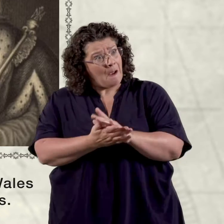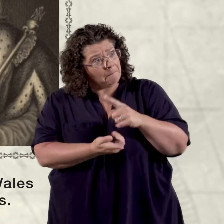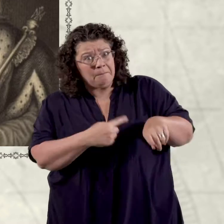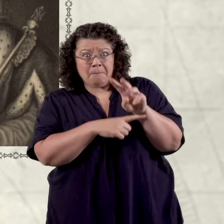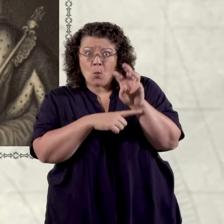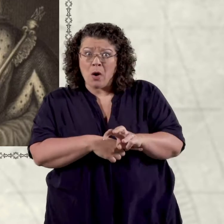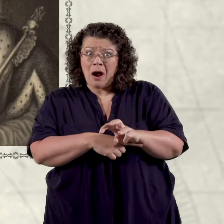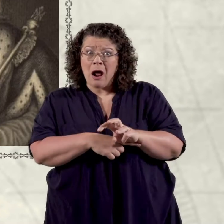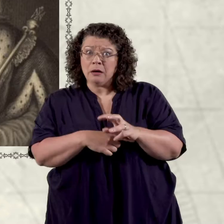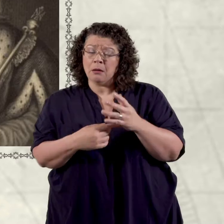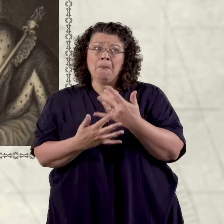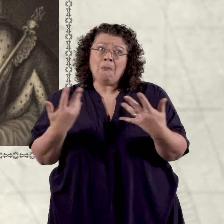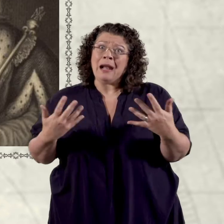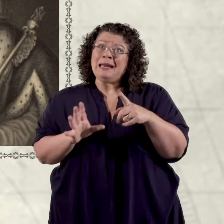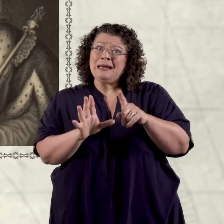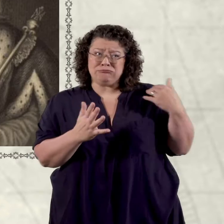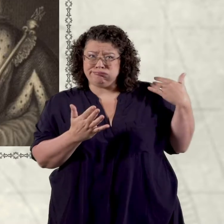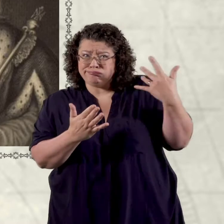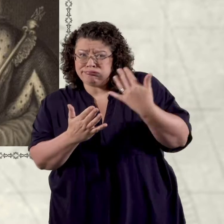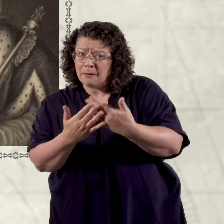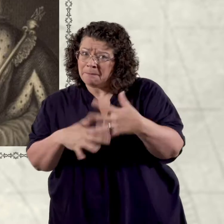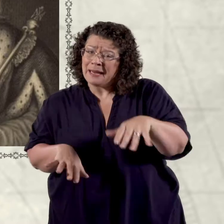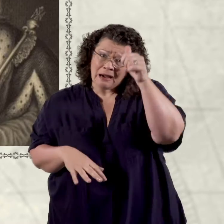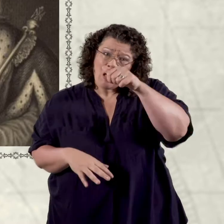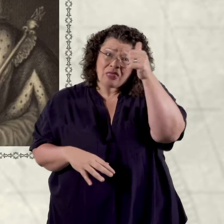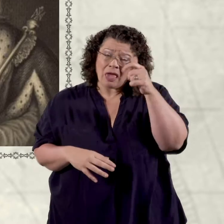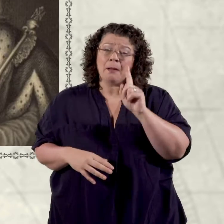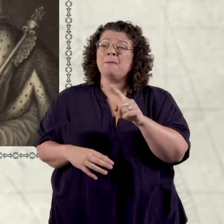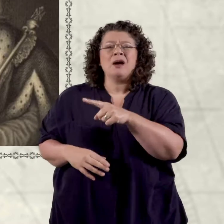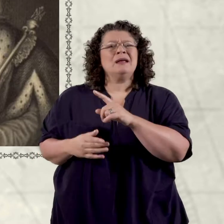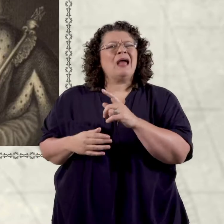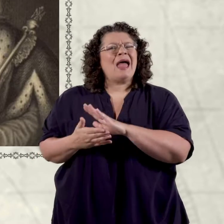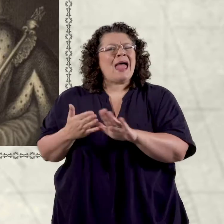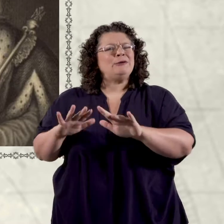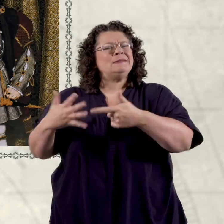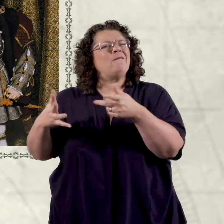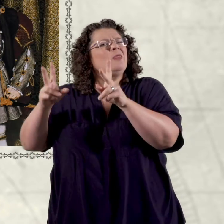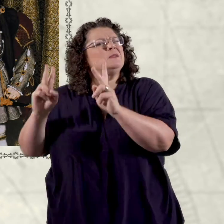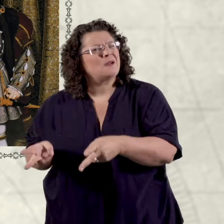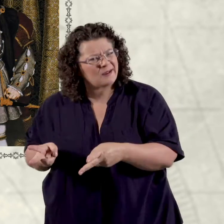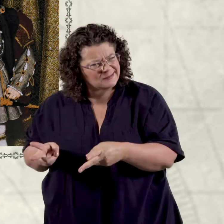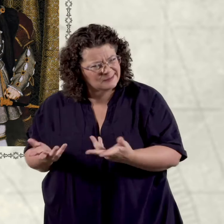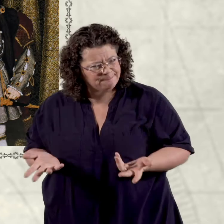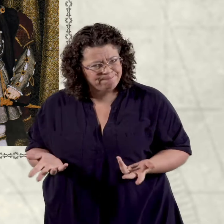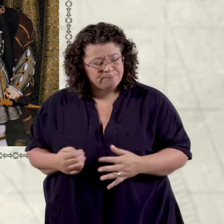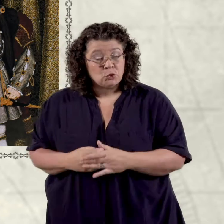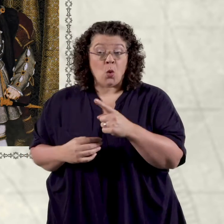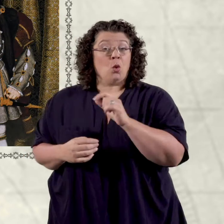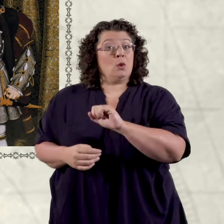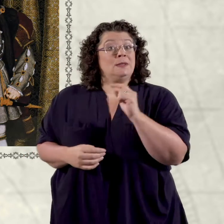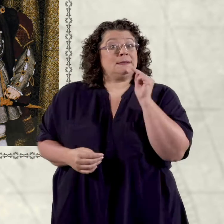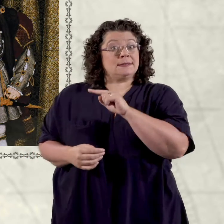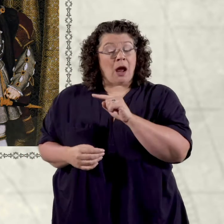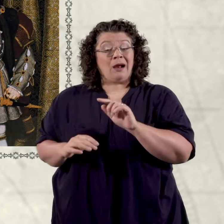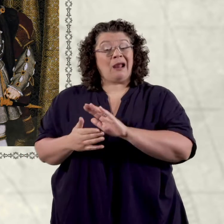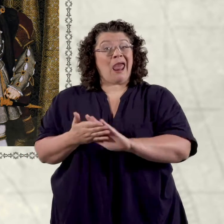centuries. But Henry VII died. His son, Henry